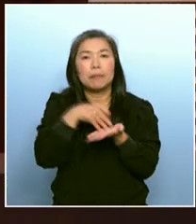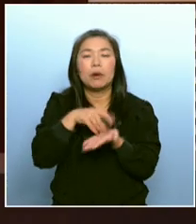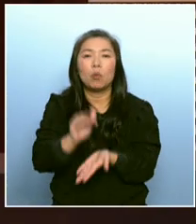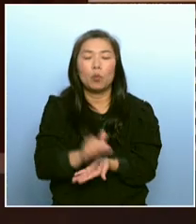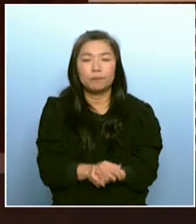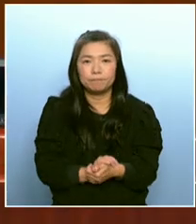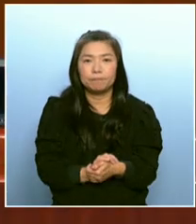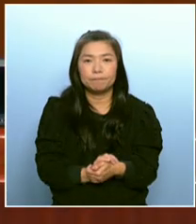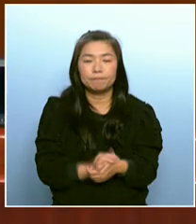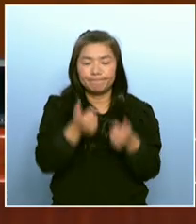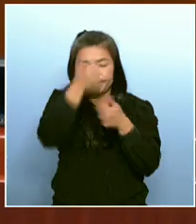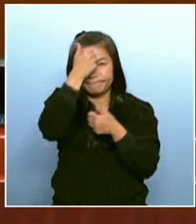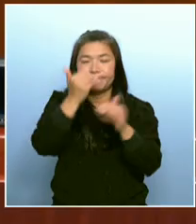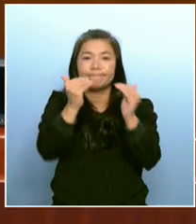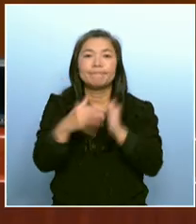more quotas.